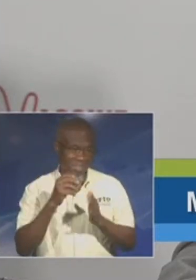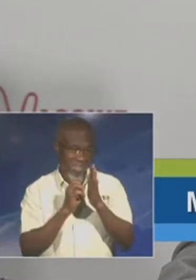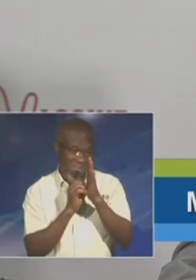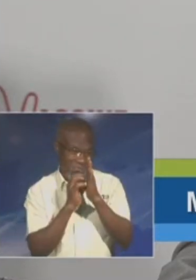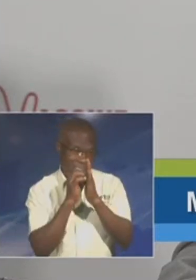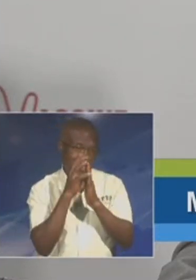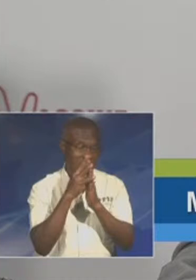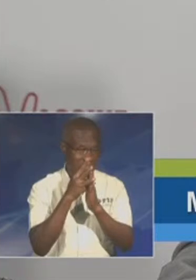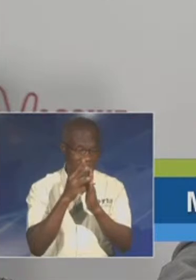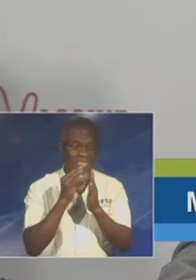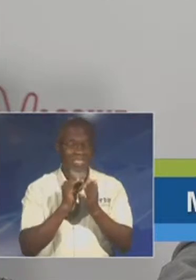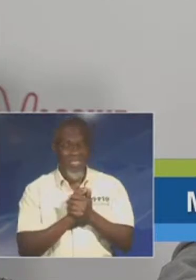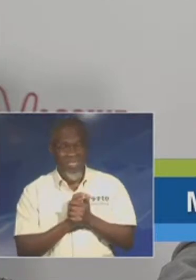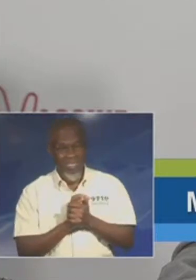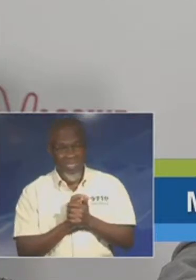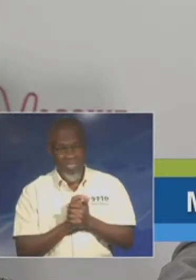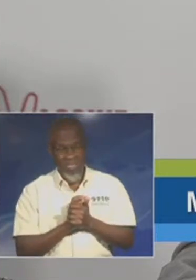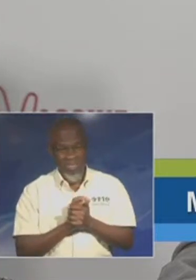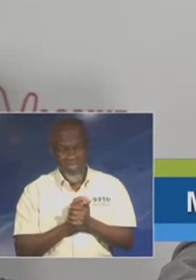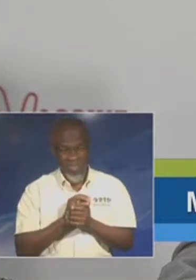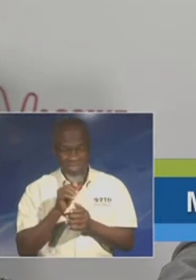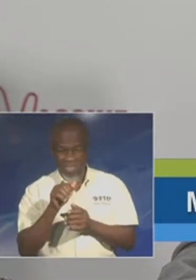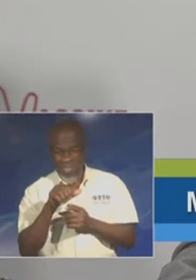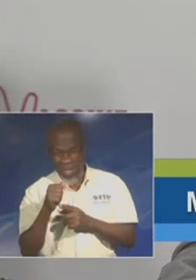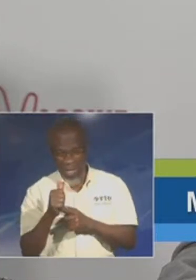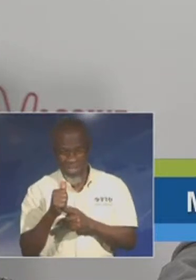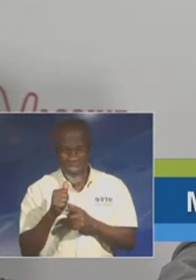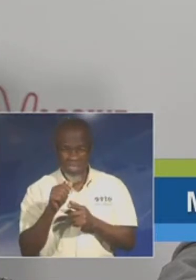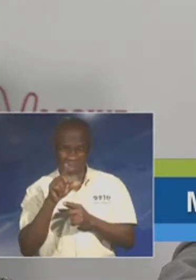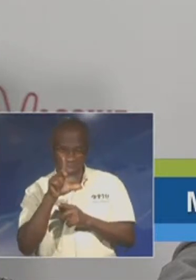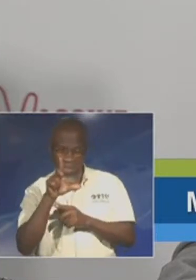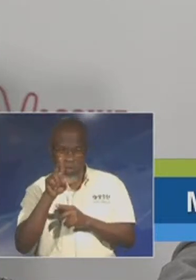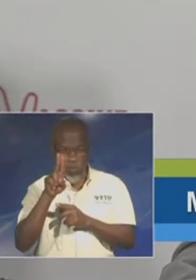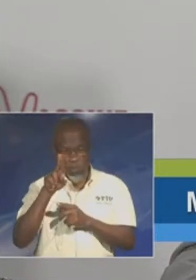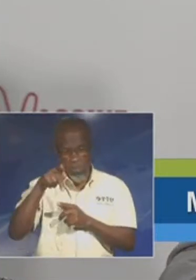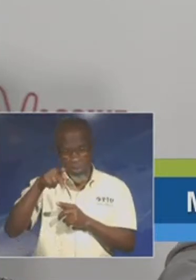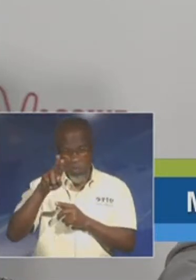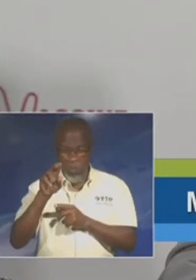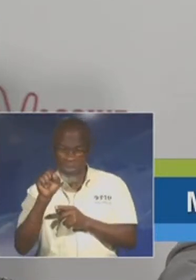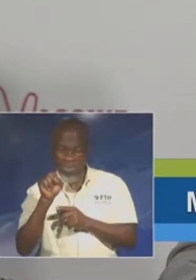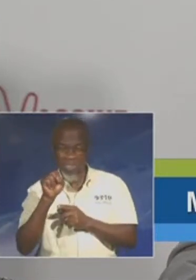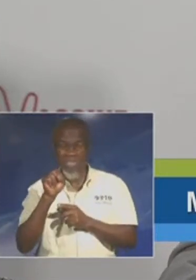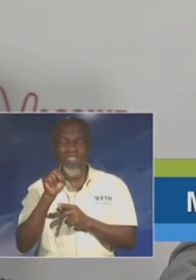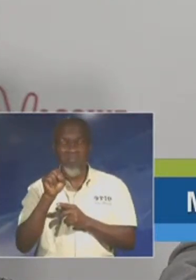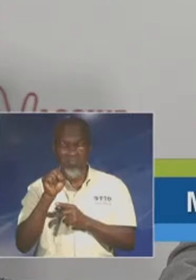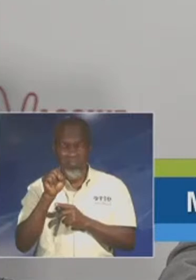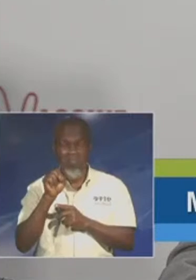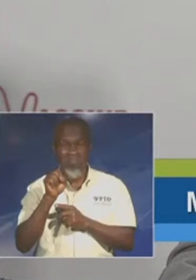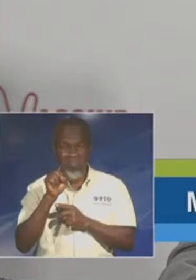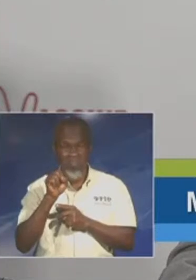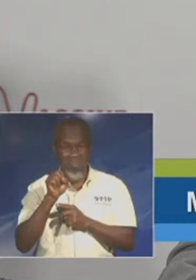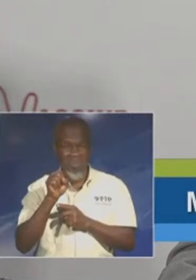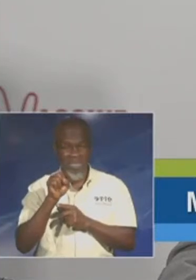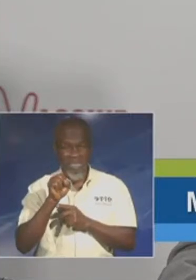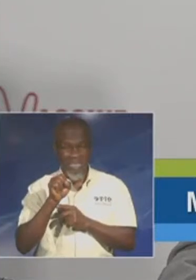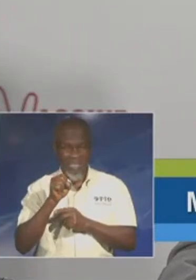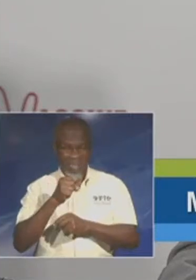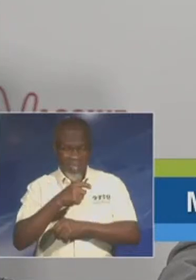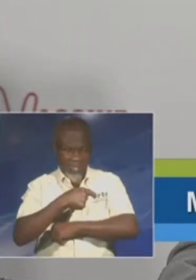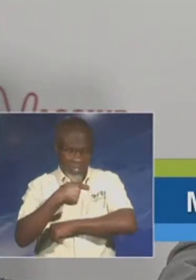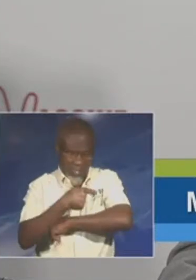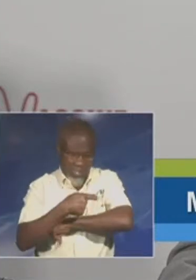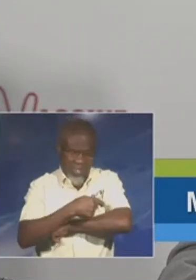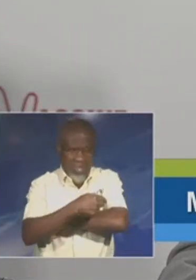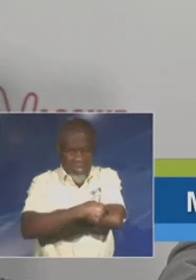cancers, autoimmune diseases like lupus, etc., even arthritis. If you're